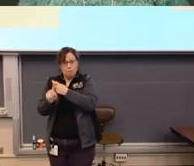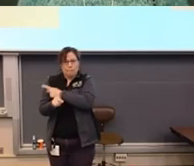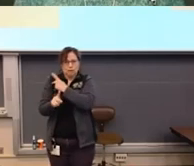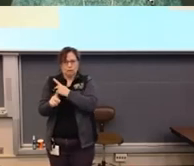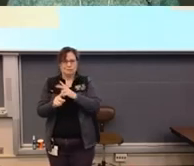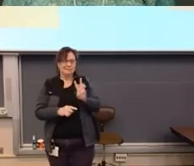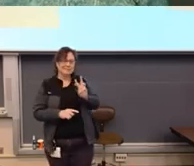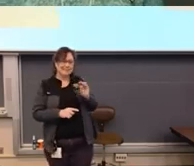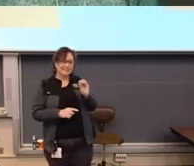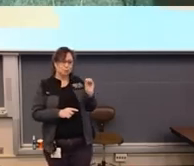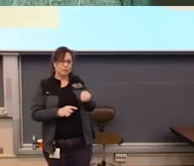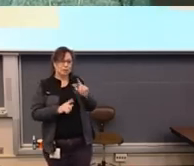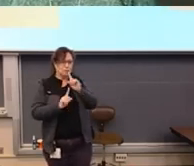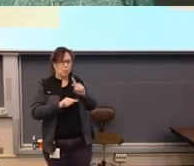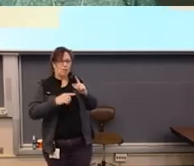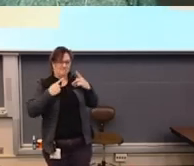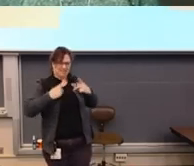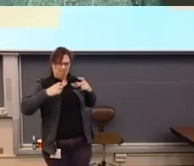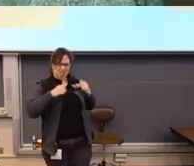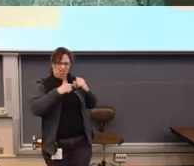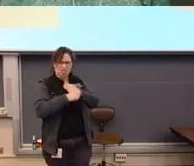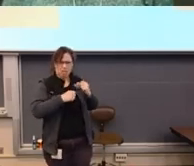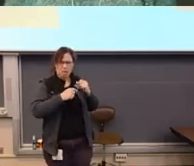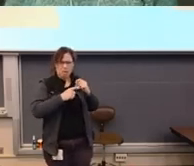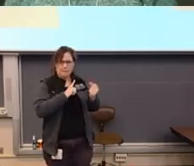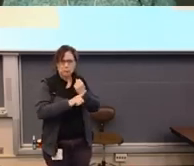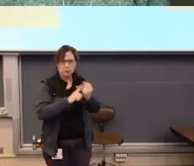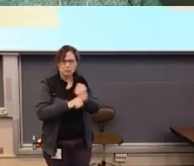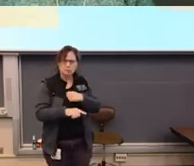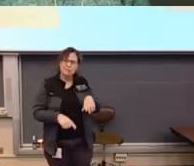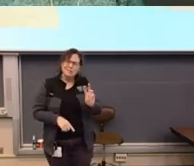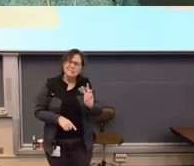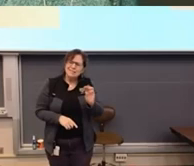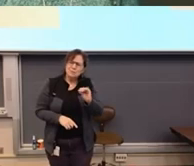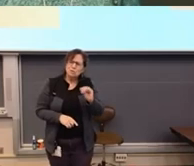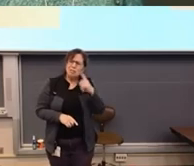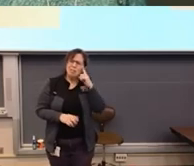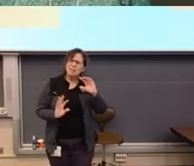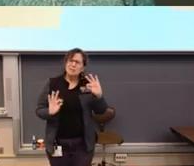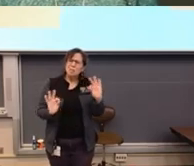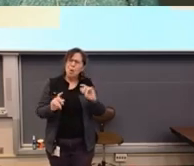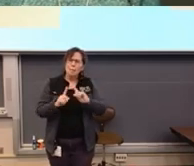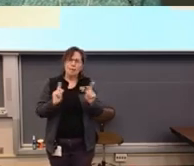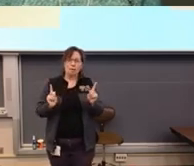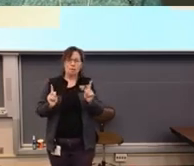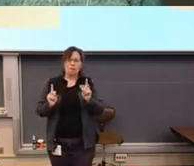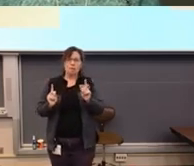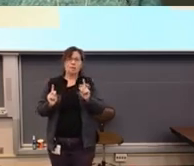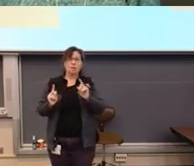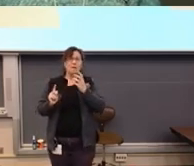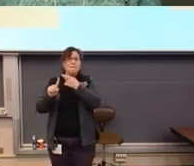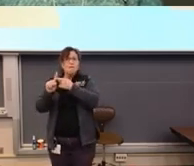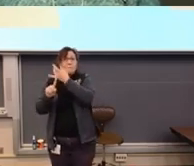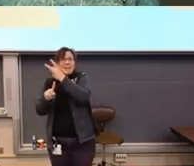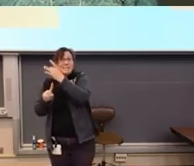reported physical abuse. So you say those are small numbers, but 6% of 18 million is 6.3 million people